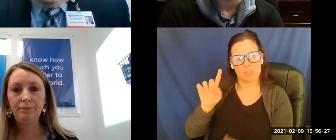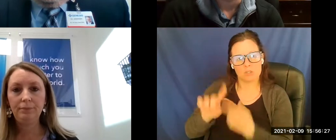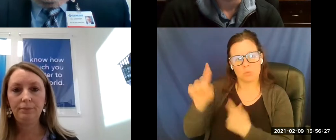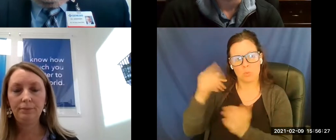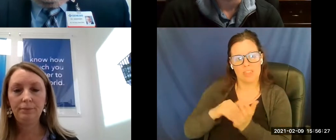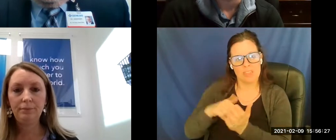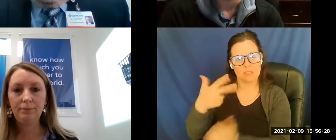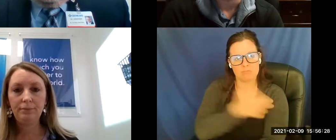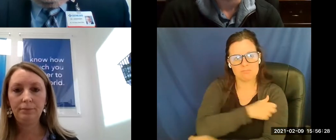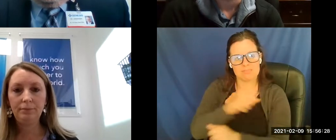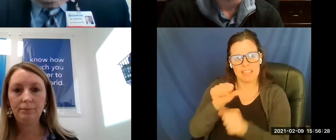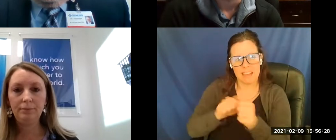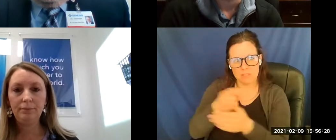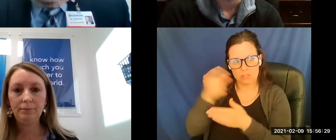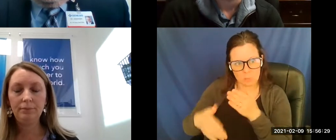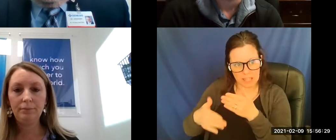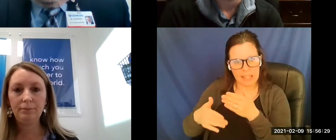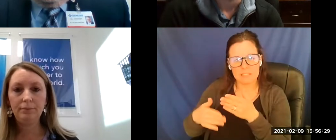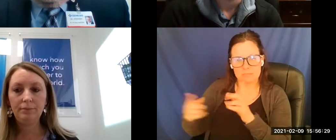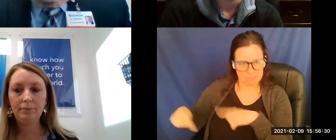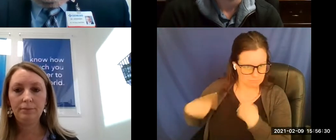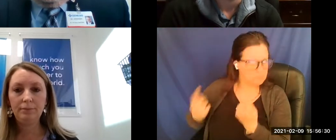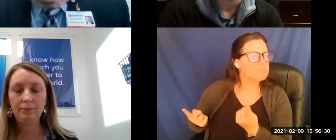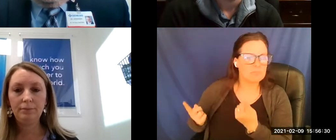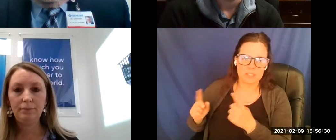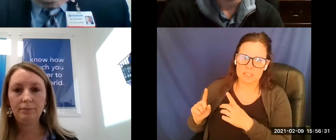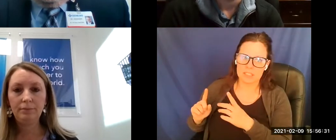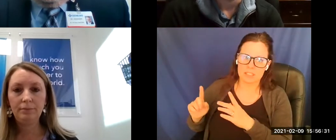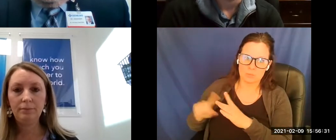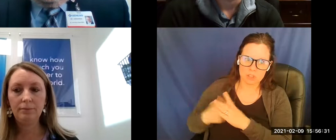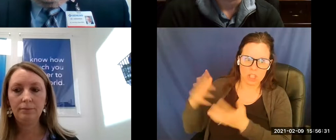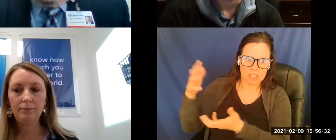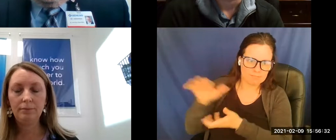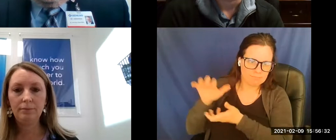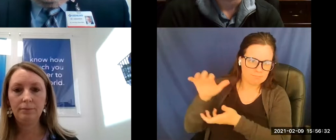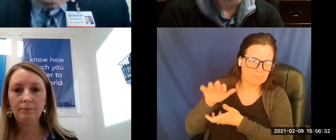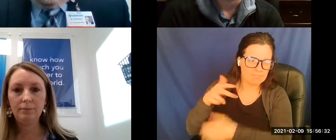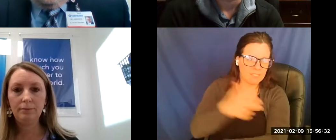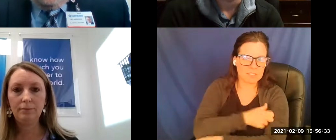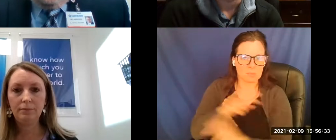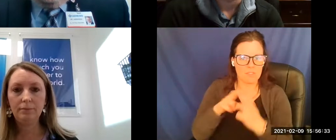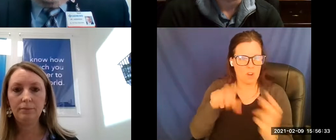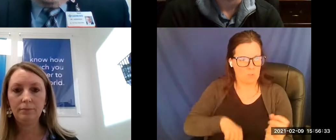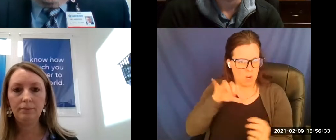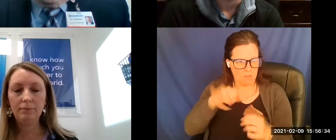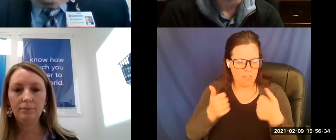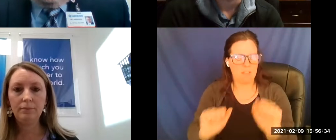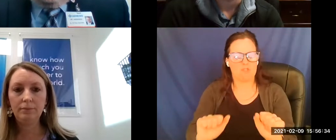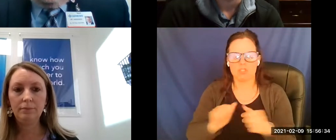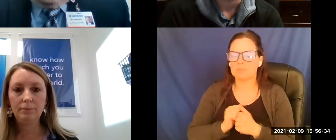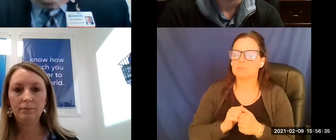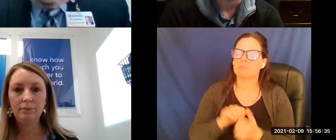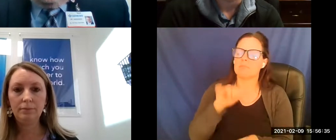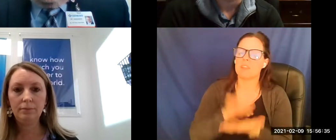every weekend, and have done so since vaccines started coming to this community, and just very proud of that effort. That is for